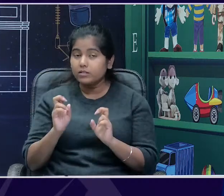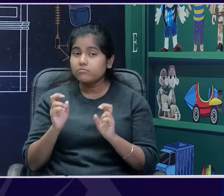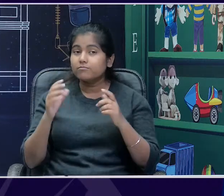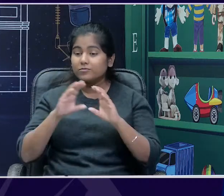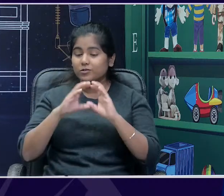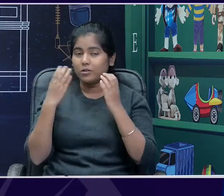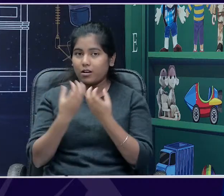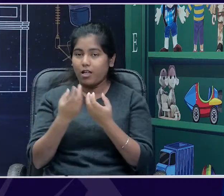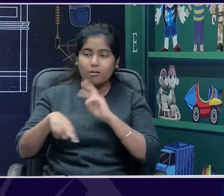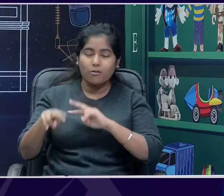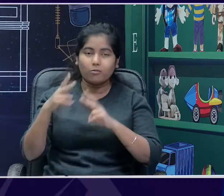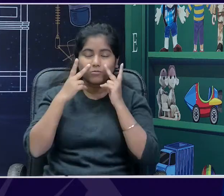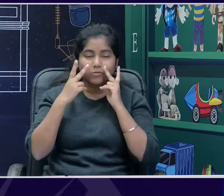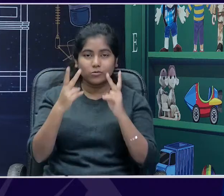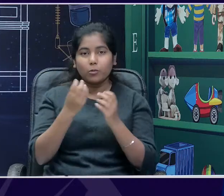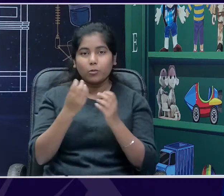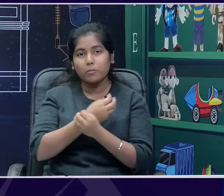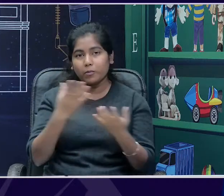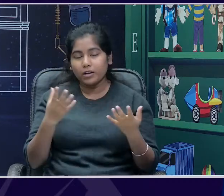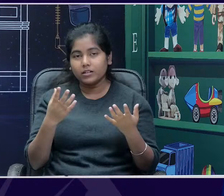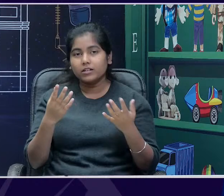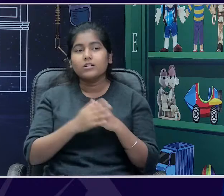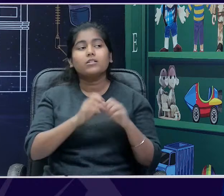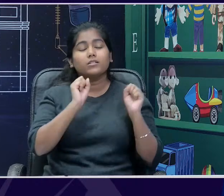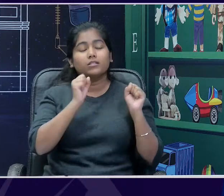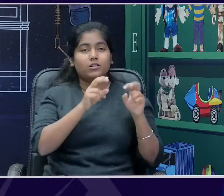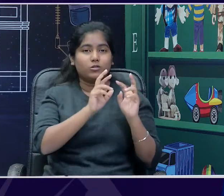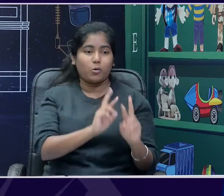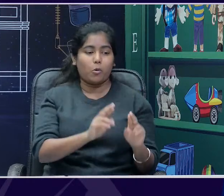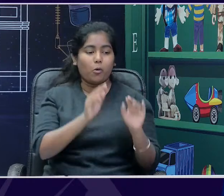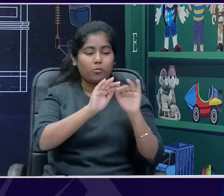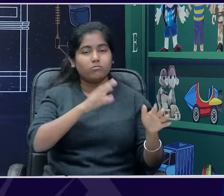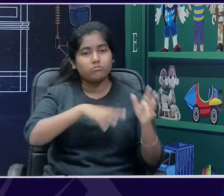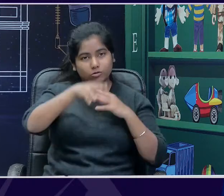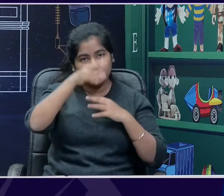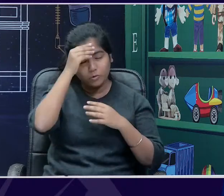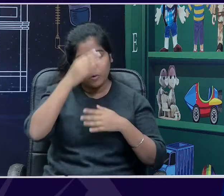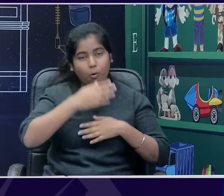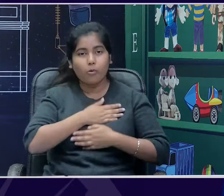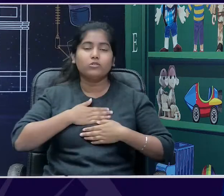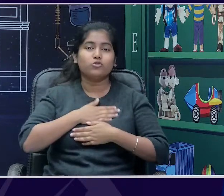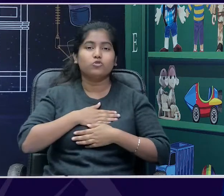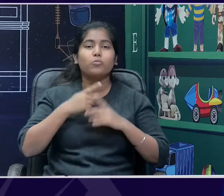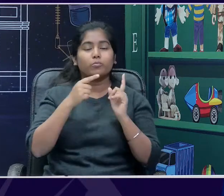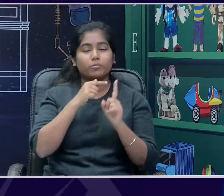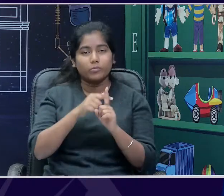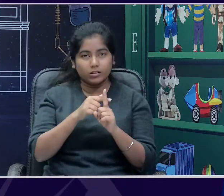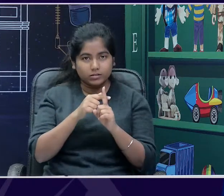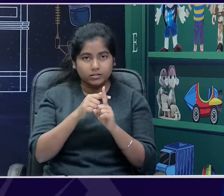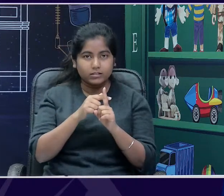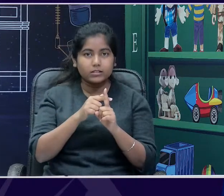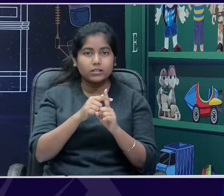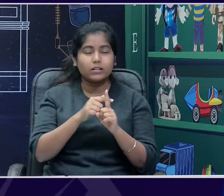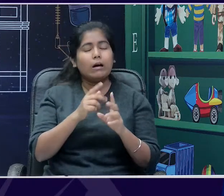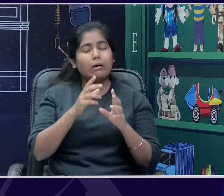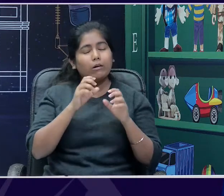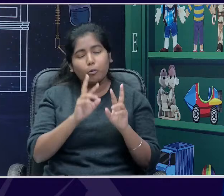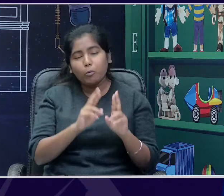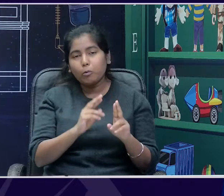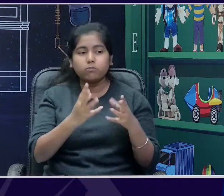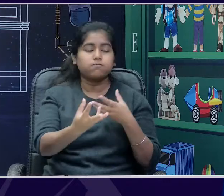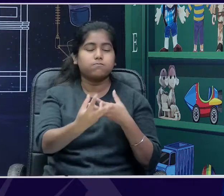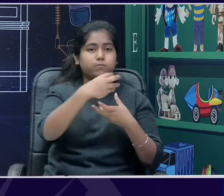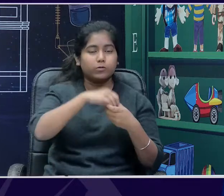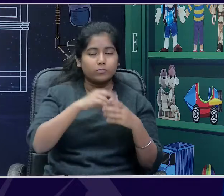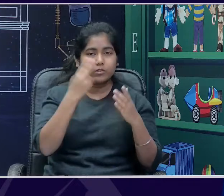today. Yeah, as we have seen so many. Hope our children have learned it, enjoyed it, and maybe they will be involved in these